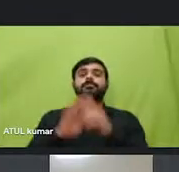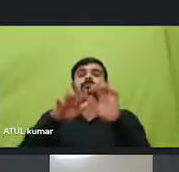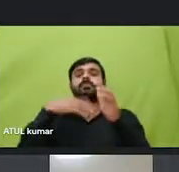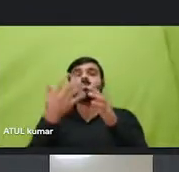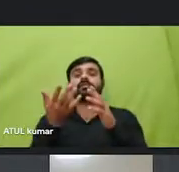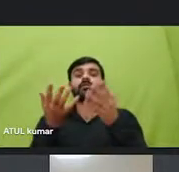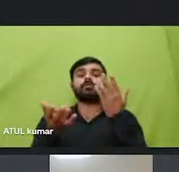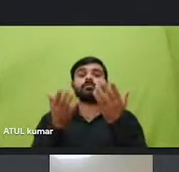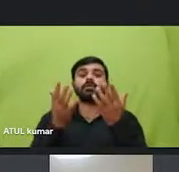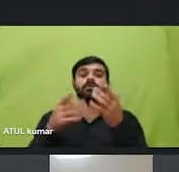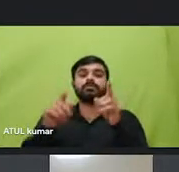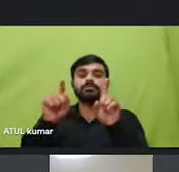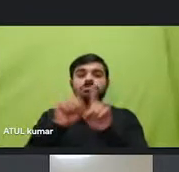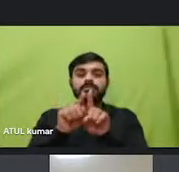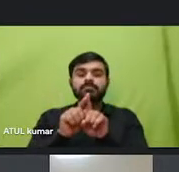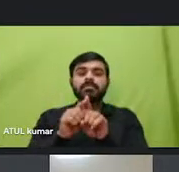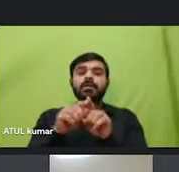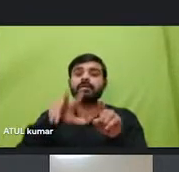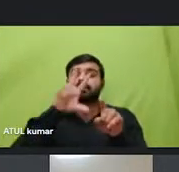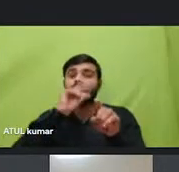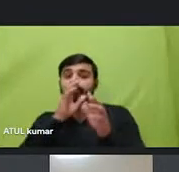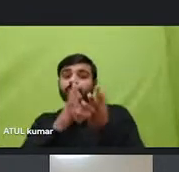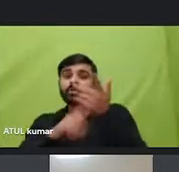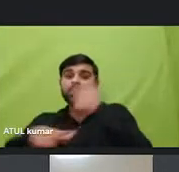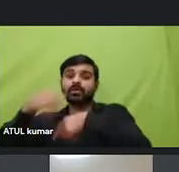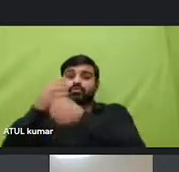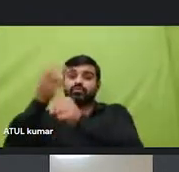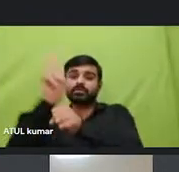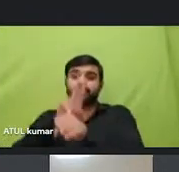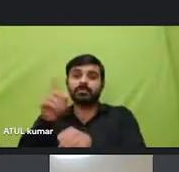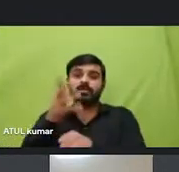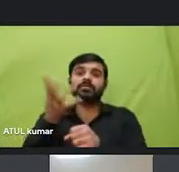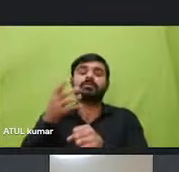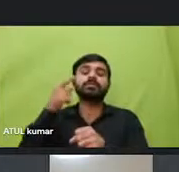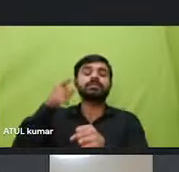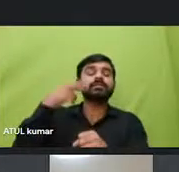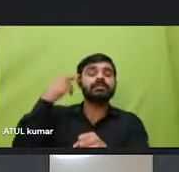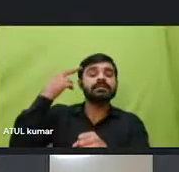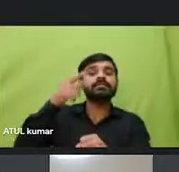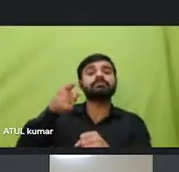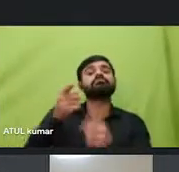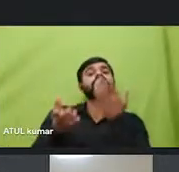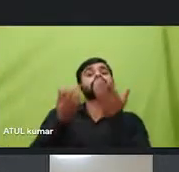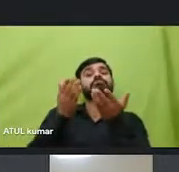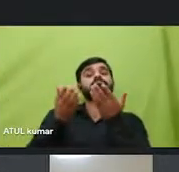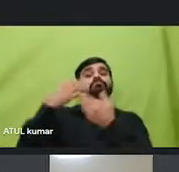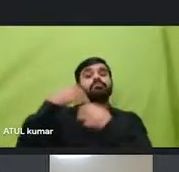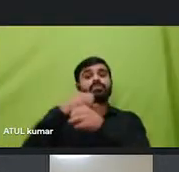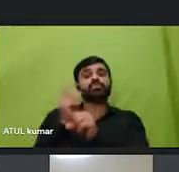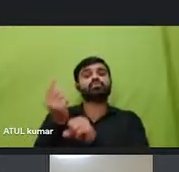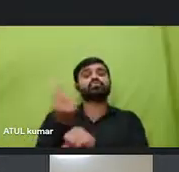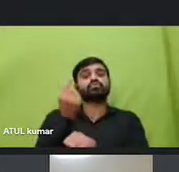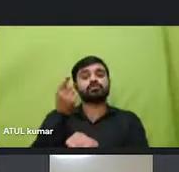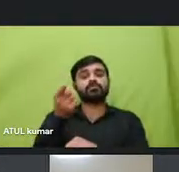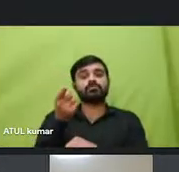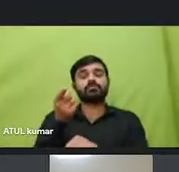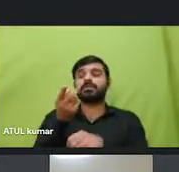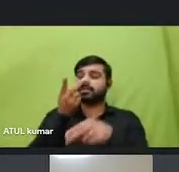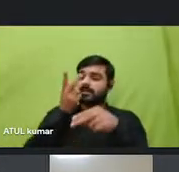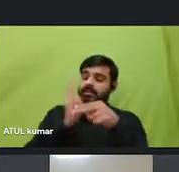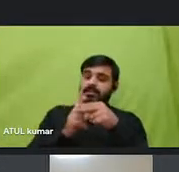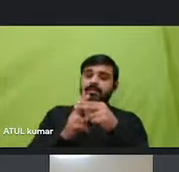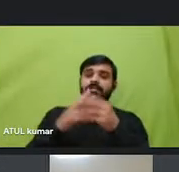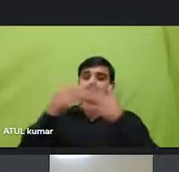are not like spoken language grammars because they make use of two articulators,